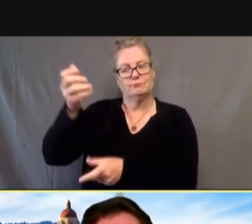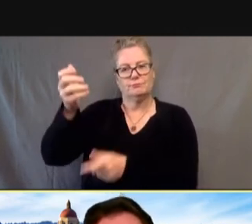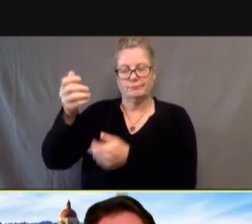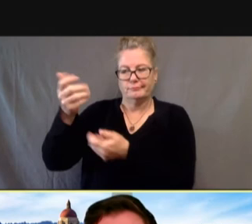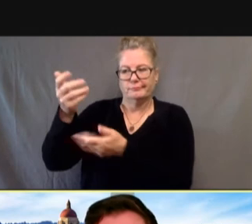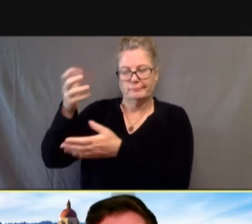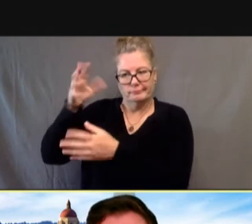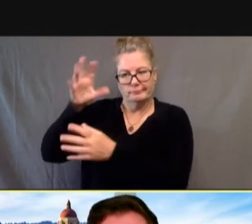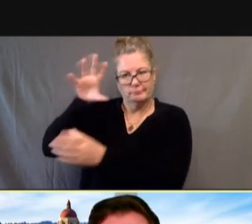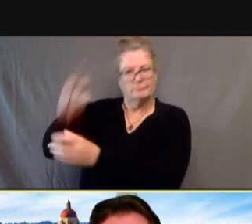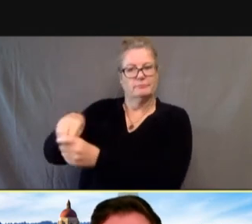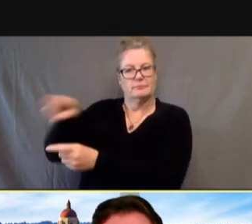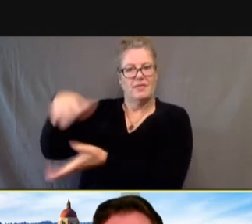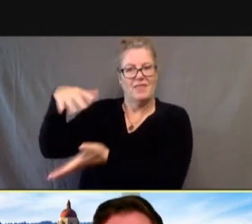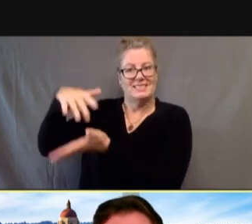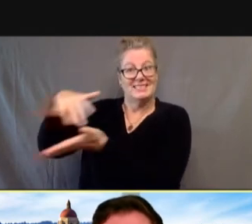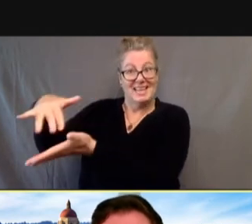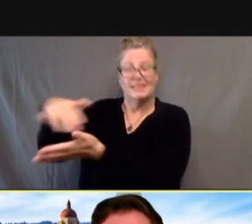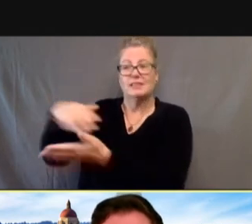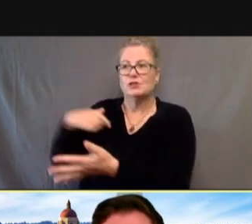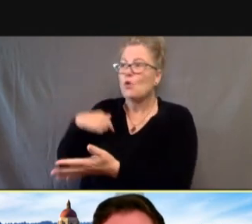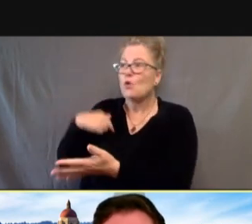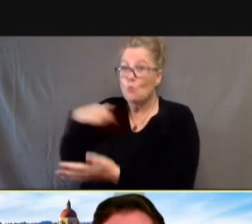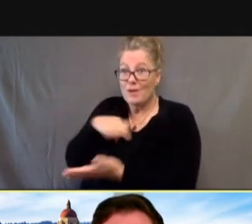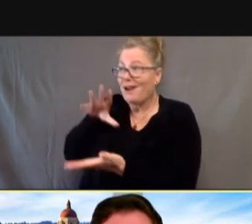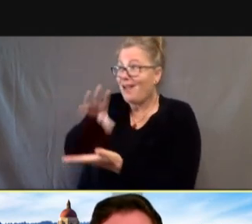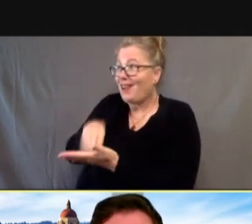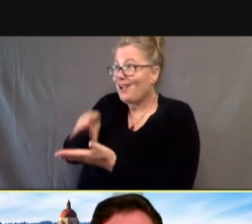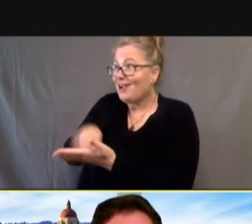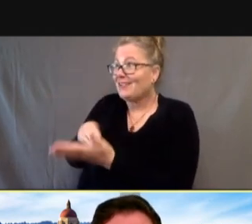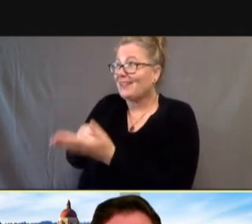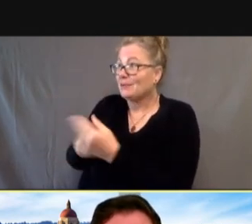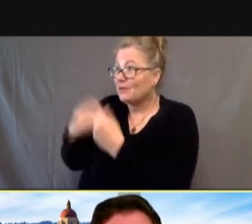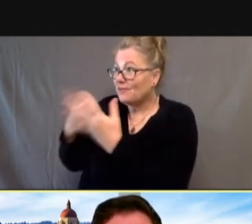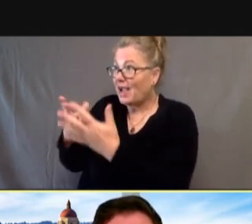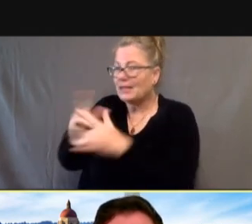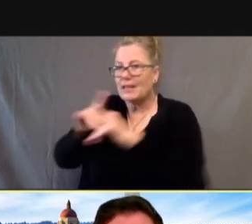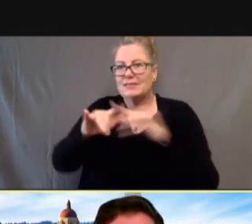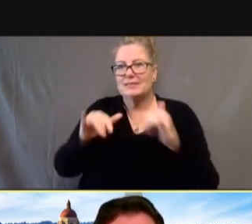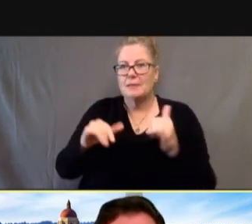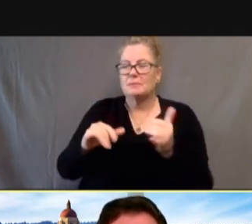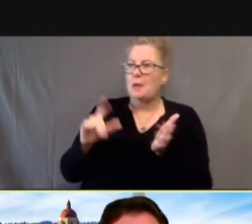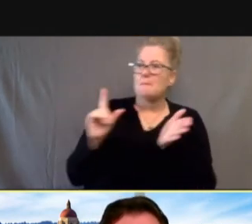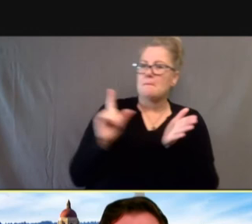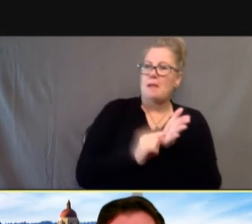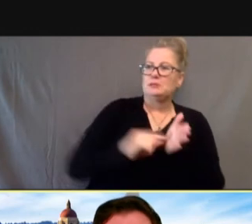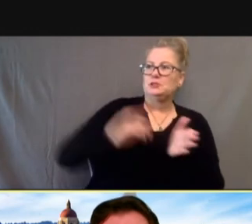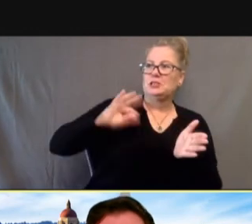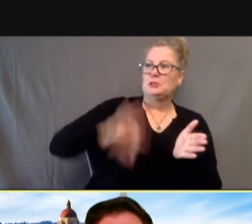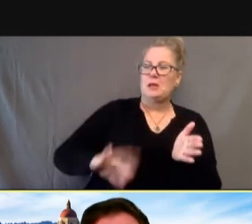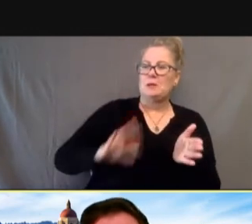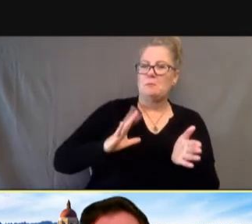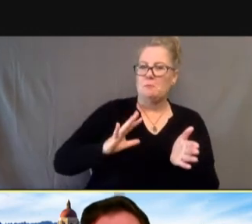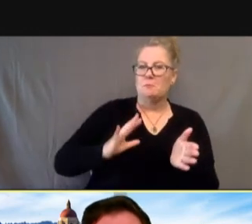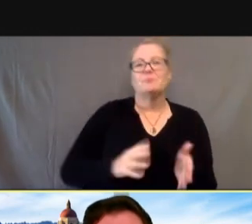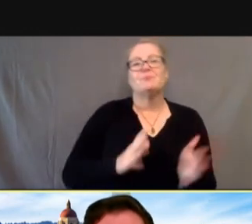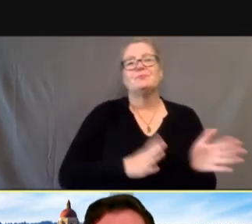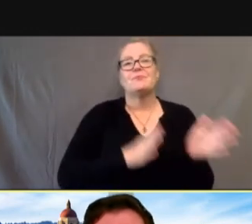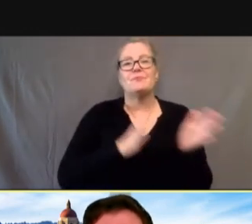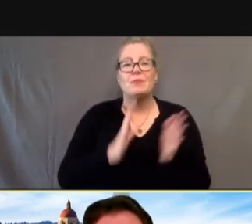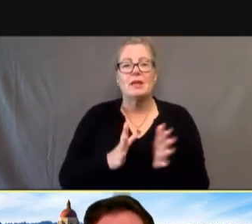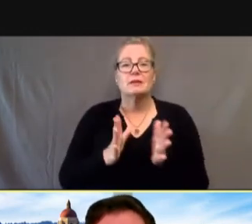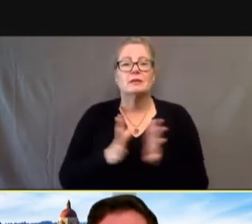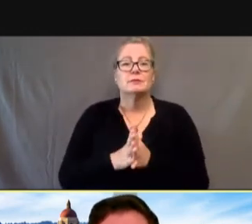getting publications at the same time. In the health equity arena, when I heard that there was an ambulatory transformation task